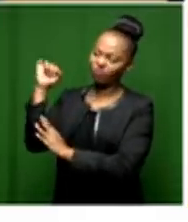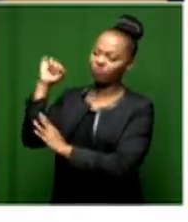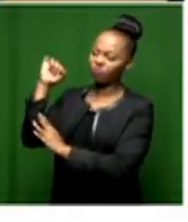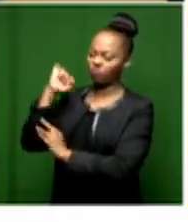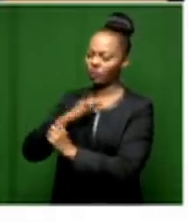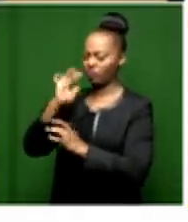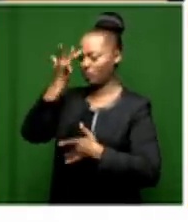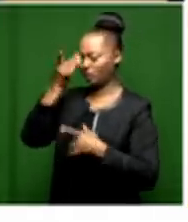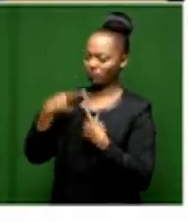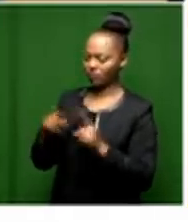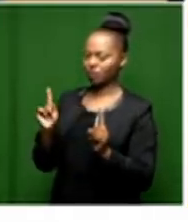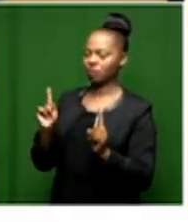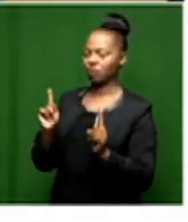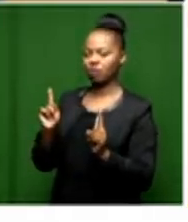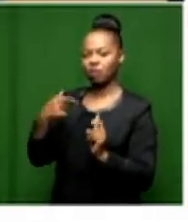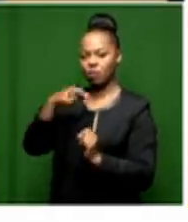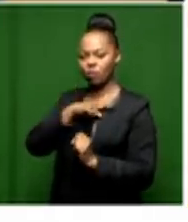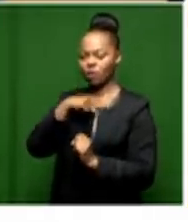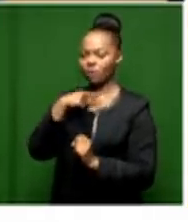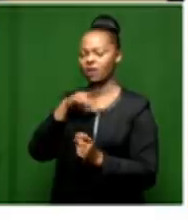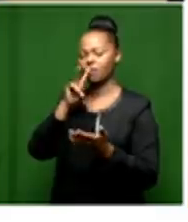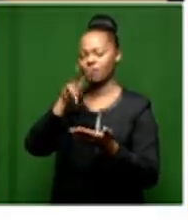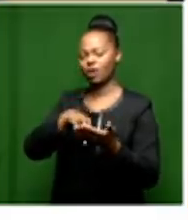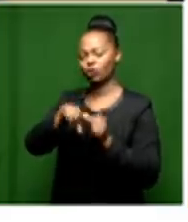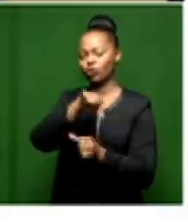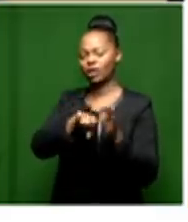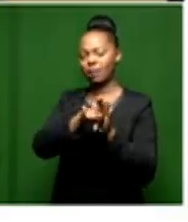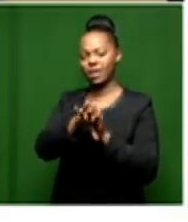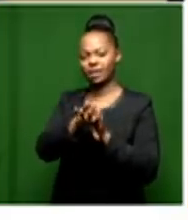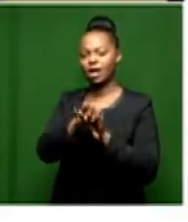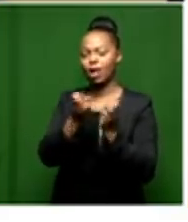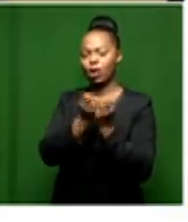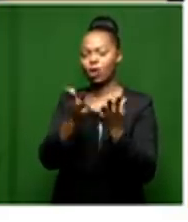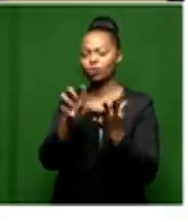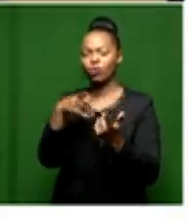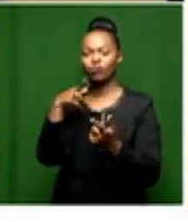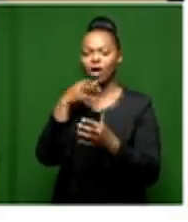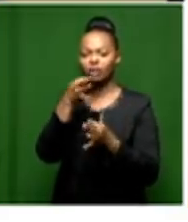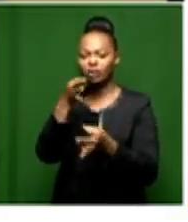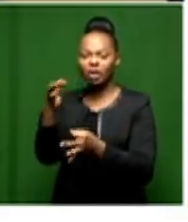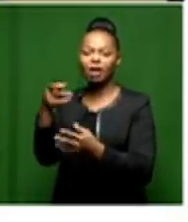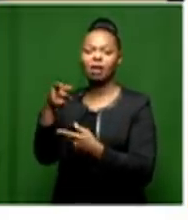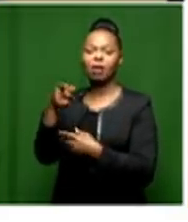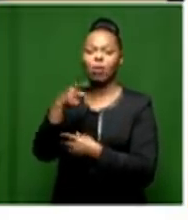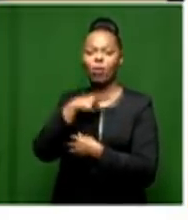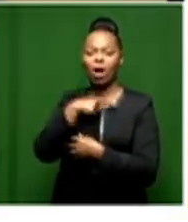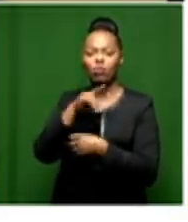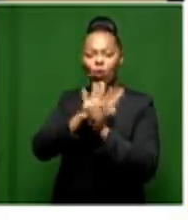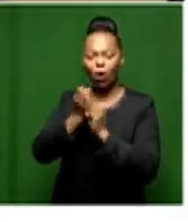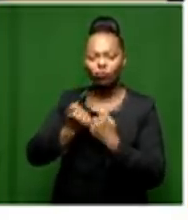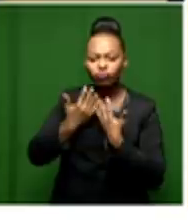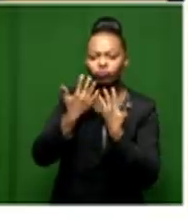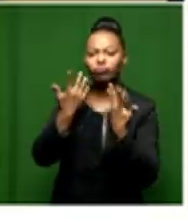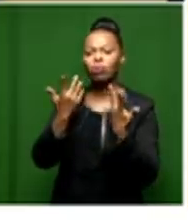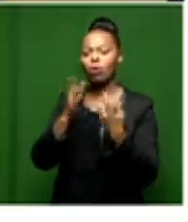And, and I follow a range of people on social media and listen to a lot of opinions about COVID and about the spread of